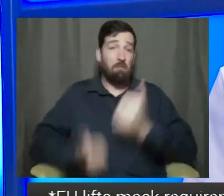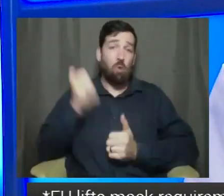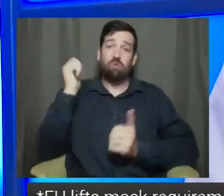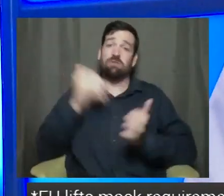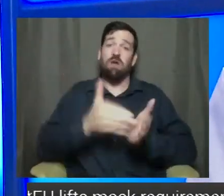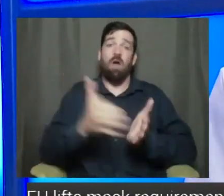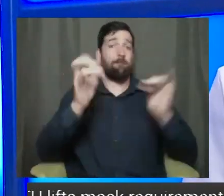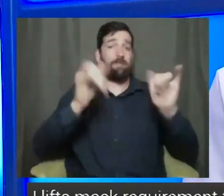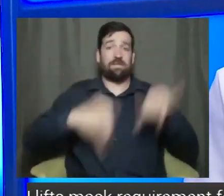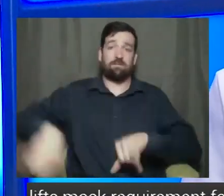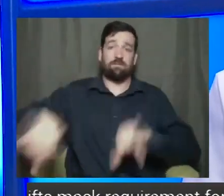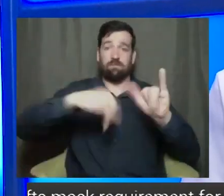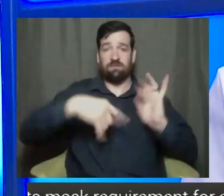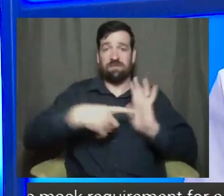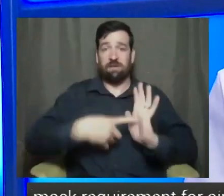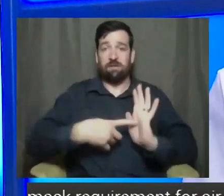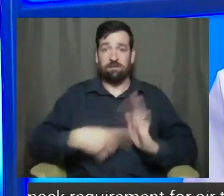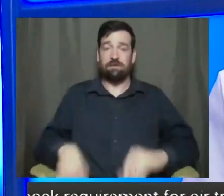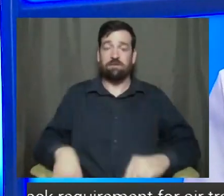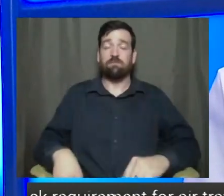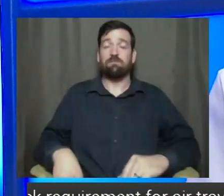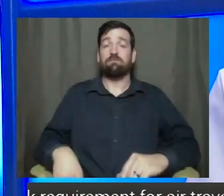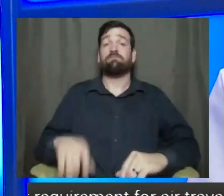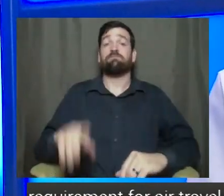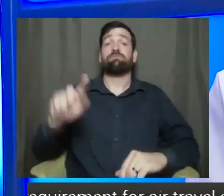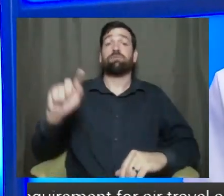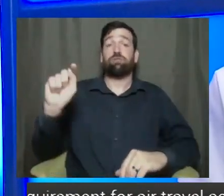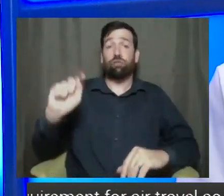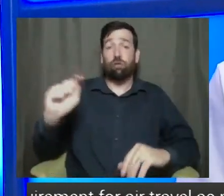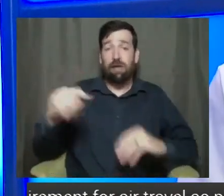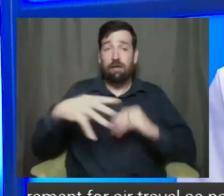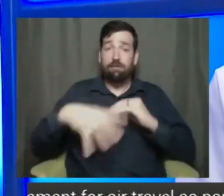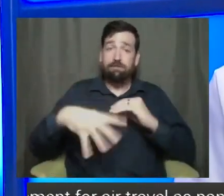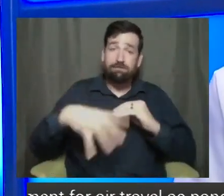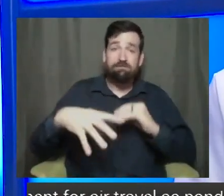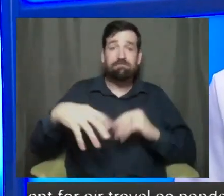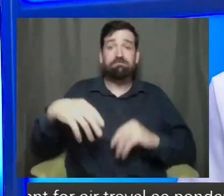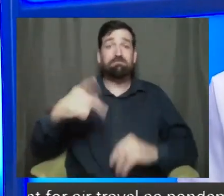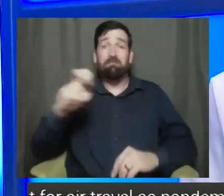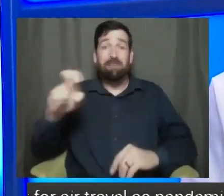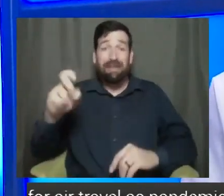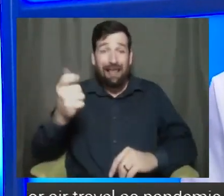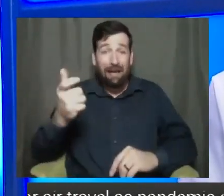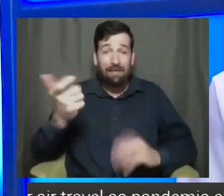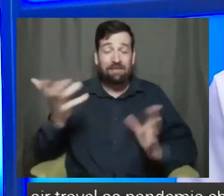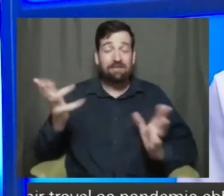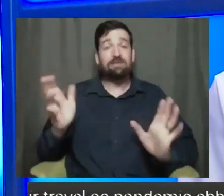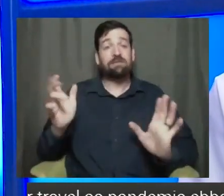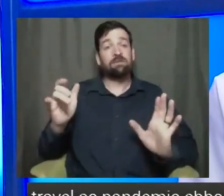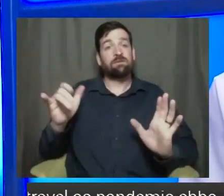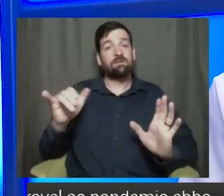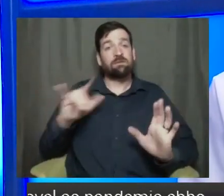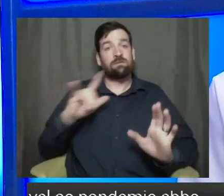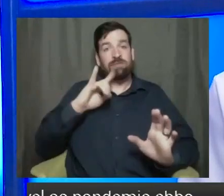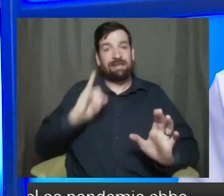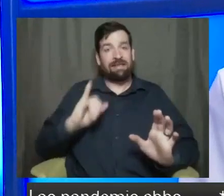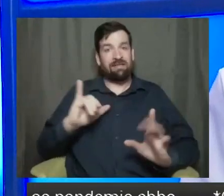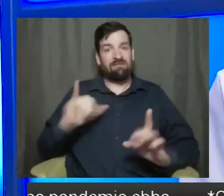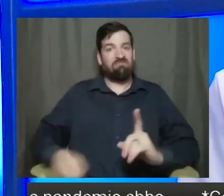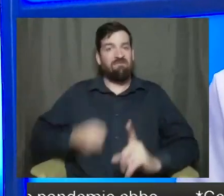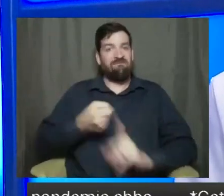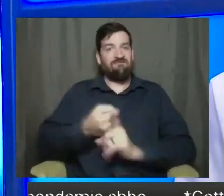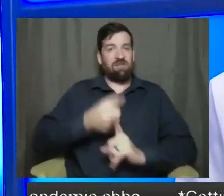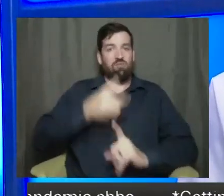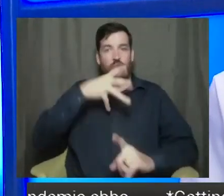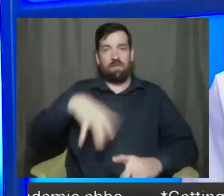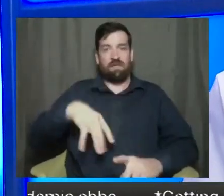and urinary incontinence or leaking urine or peeing a little bit and can really affect women in a variety